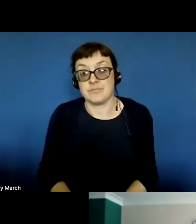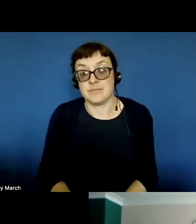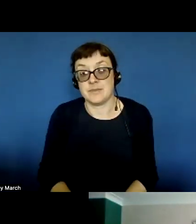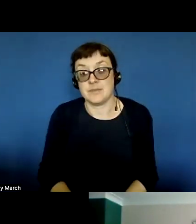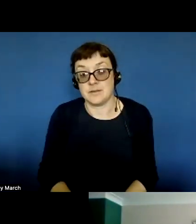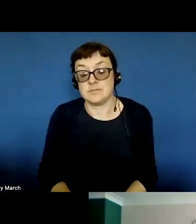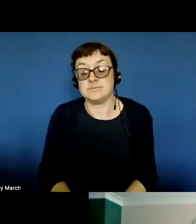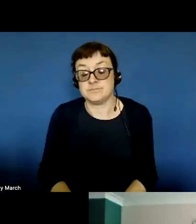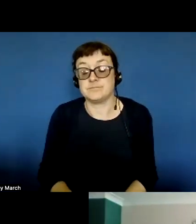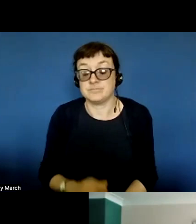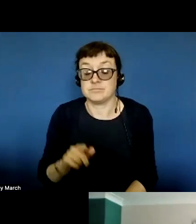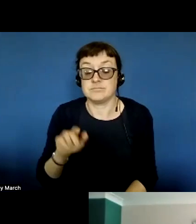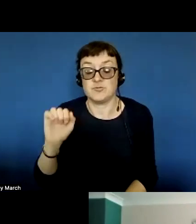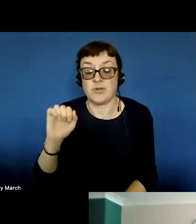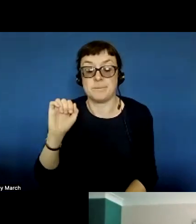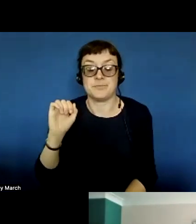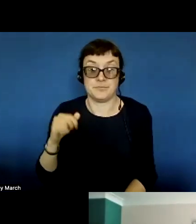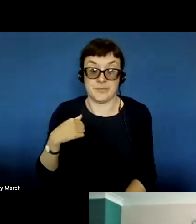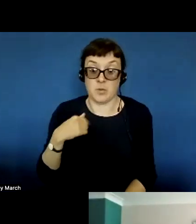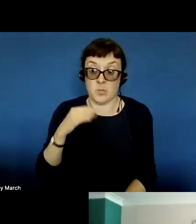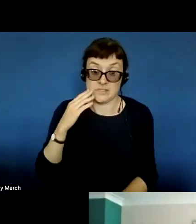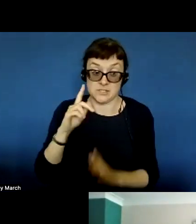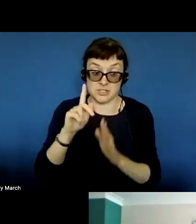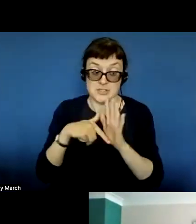that's what when Jenny mentioned